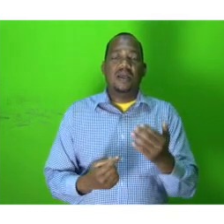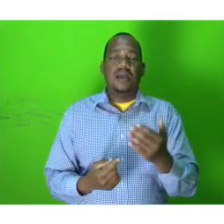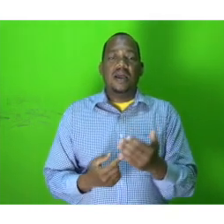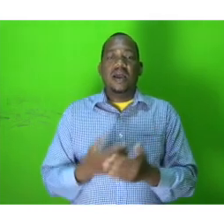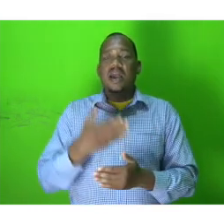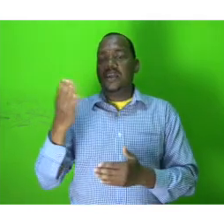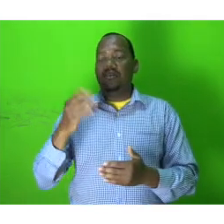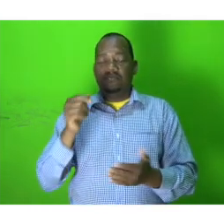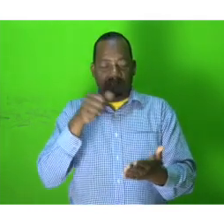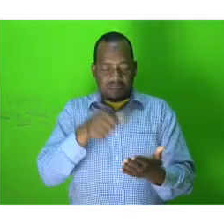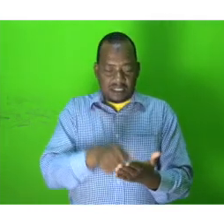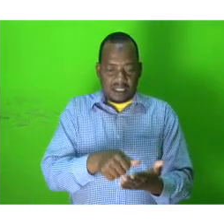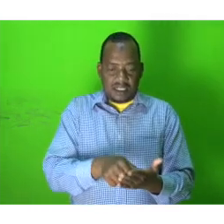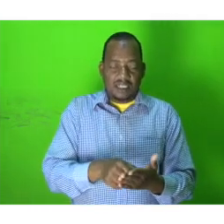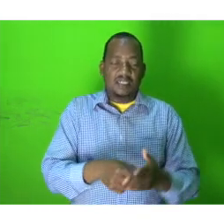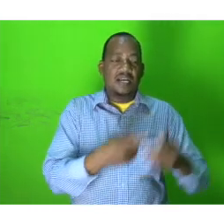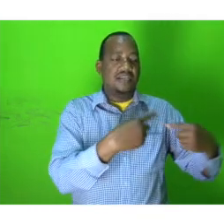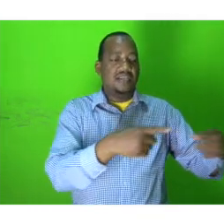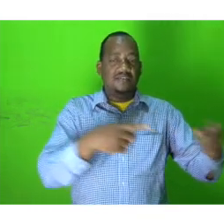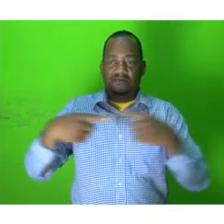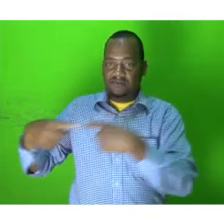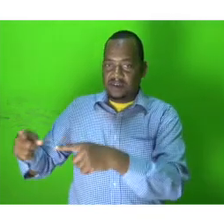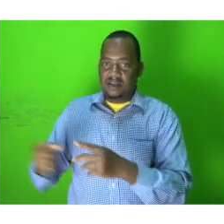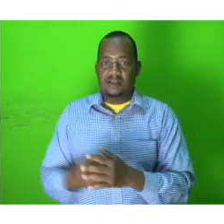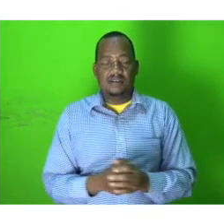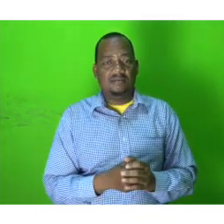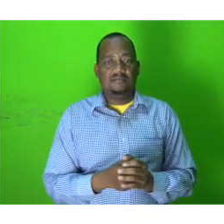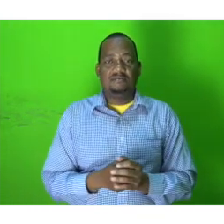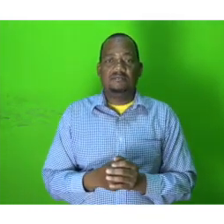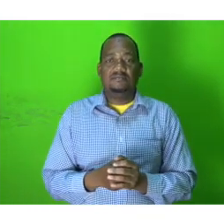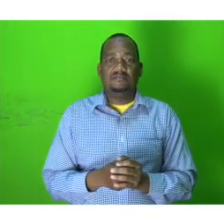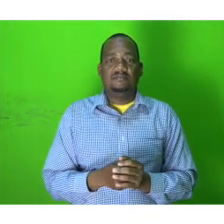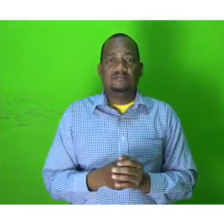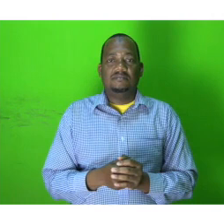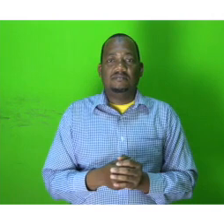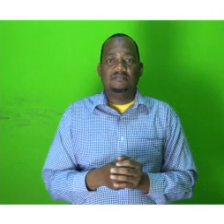if signature differed,